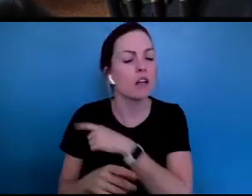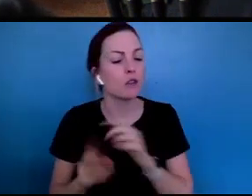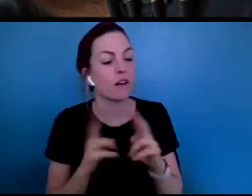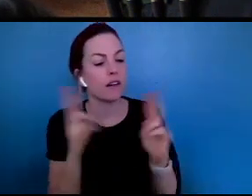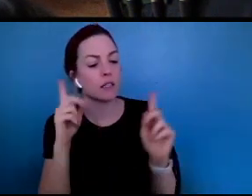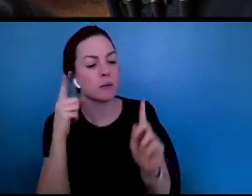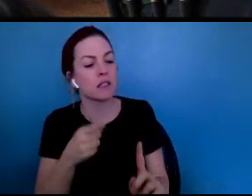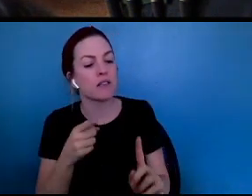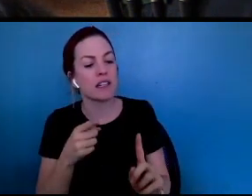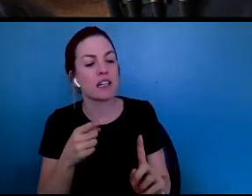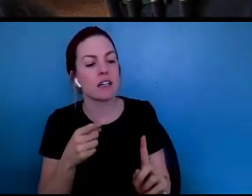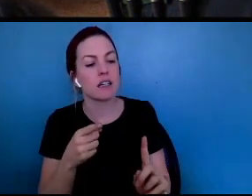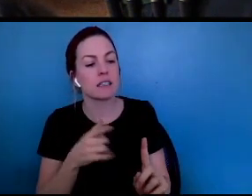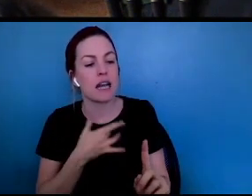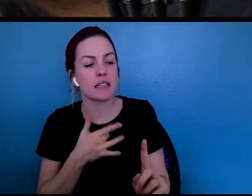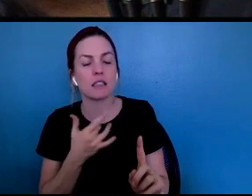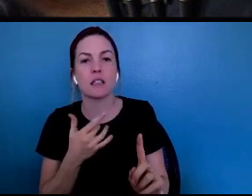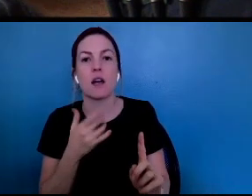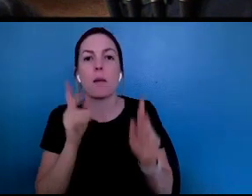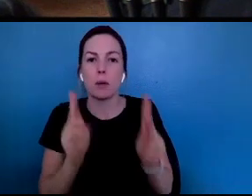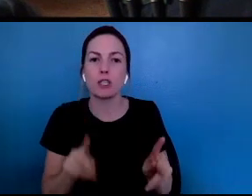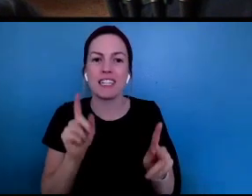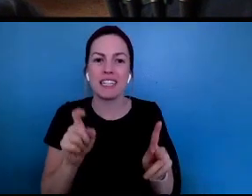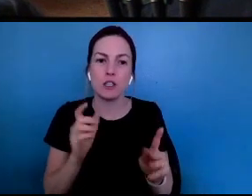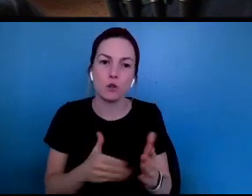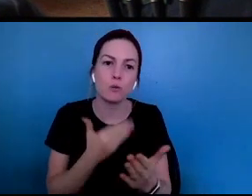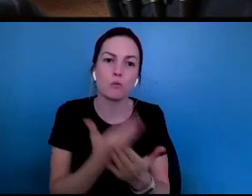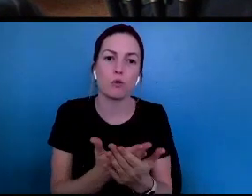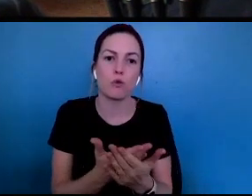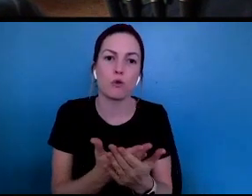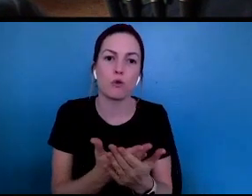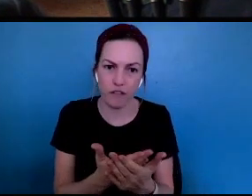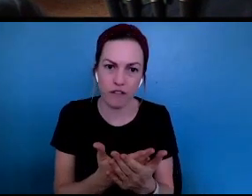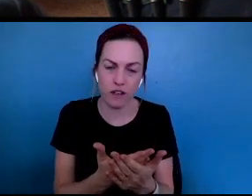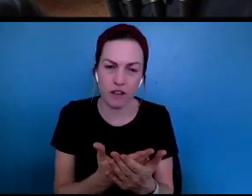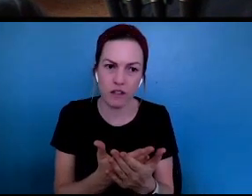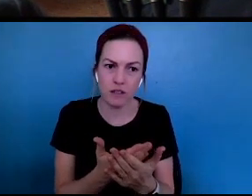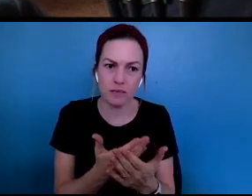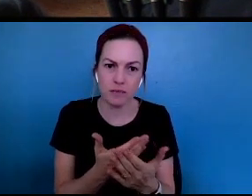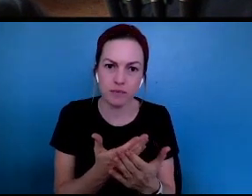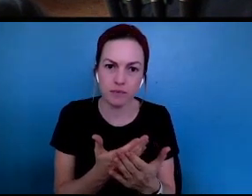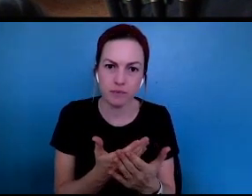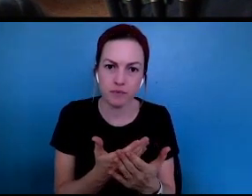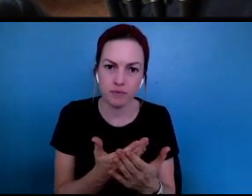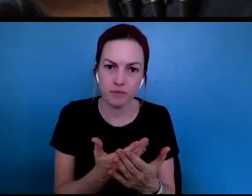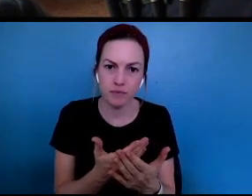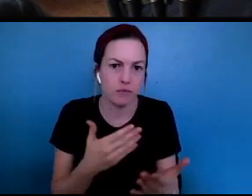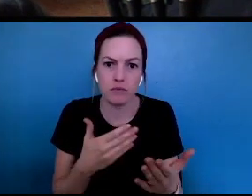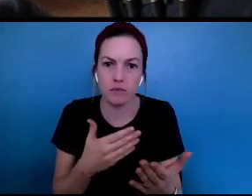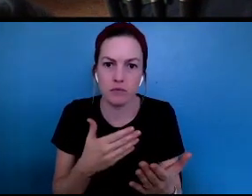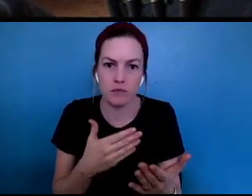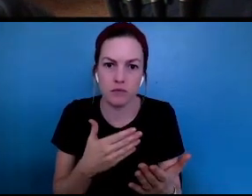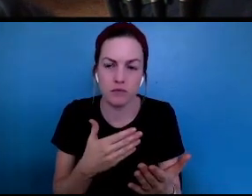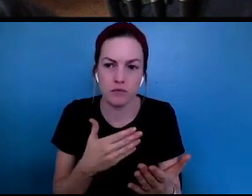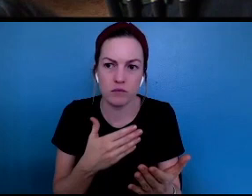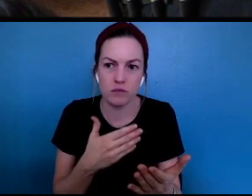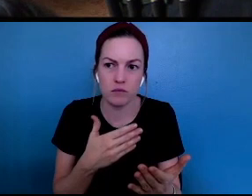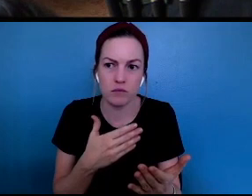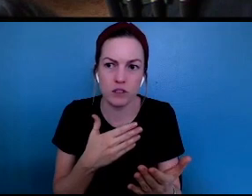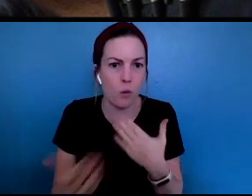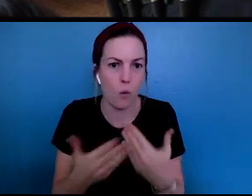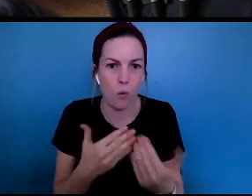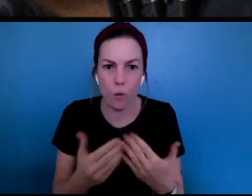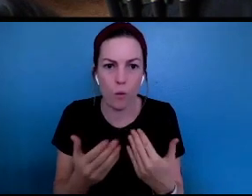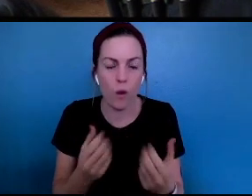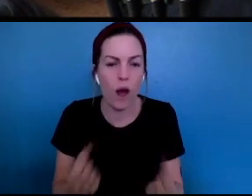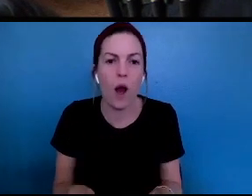that one needs to prove that across however many layers of intermediary or AI system or whatever,